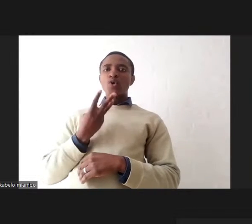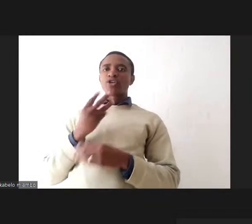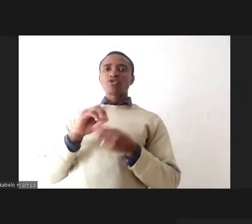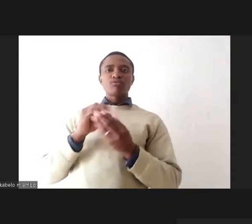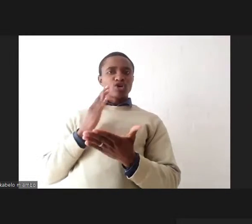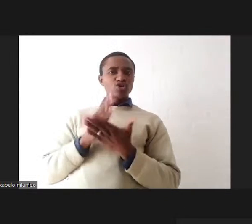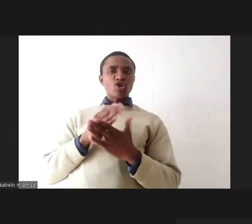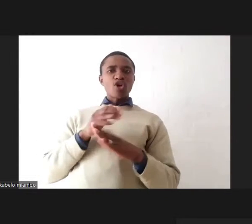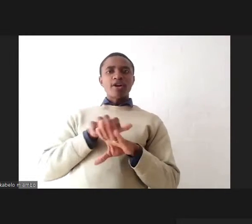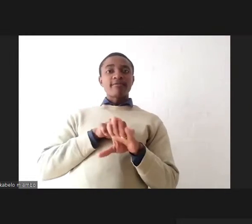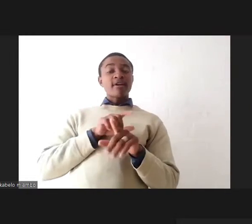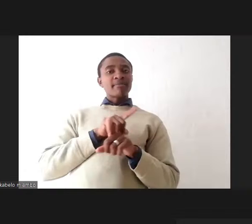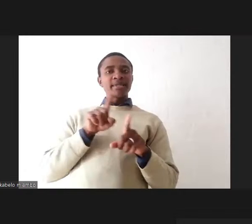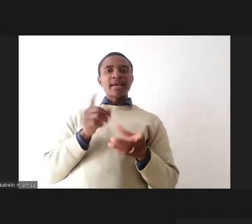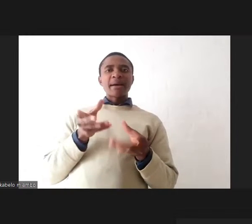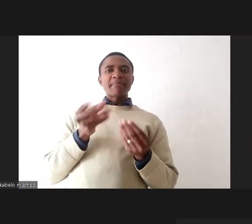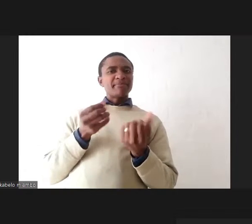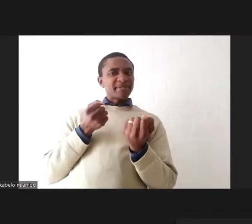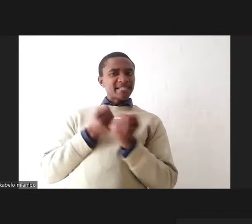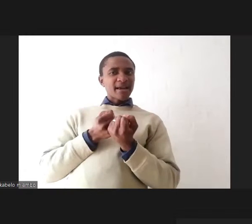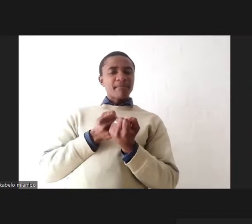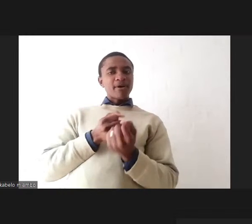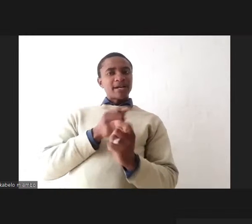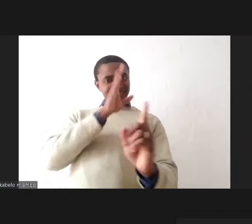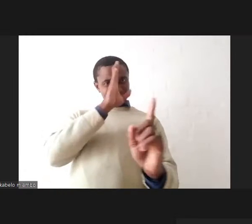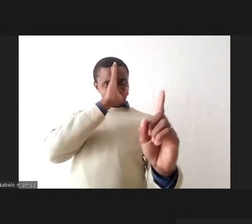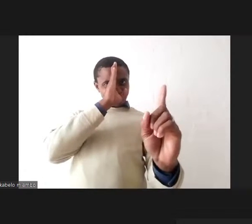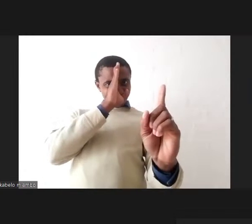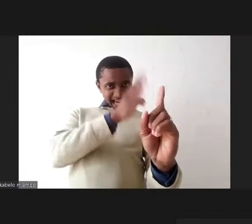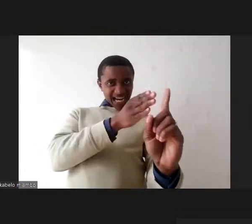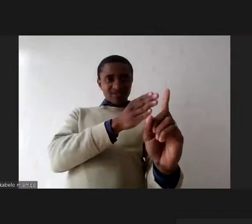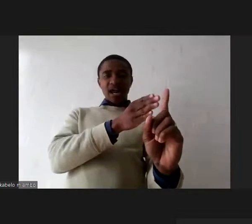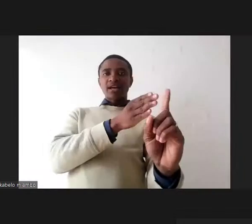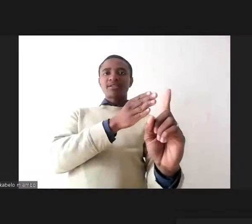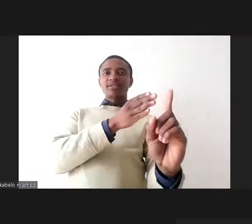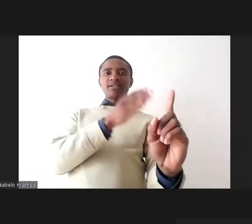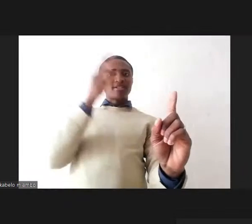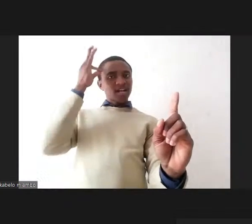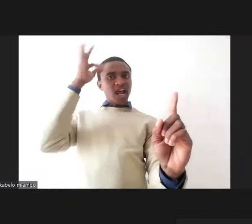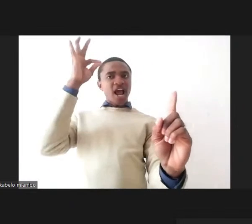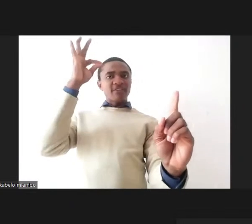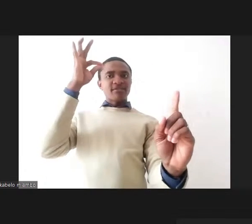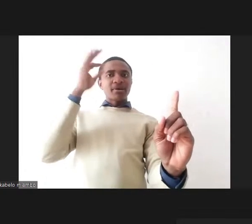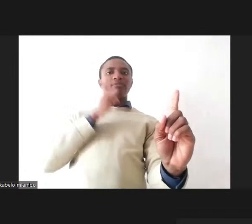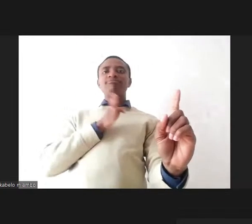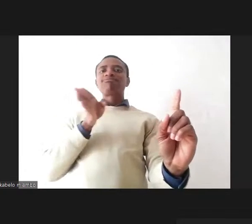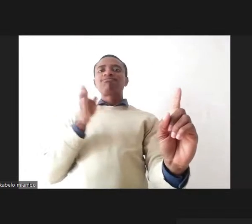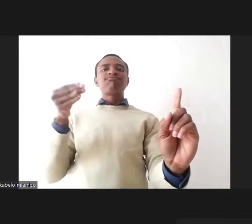get support directly from the state rather than to use middlemen who takes a lot of